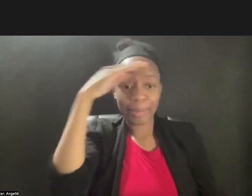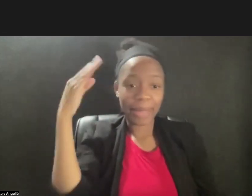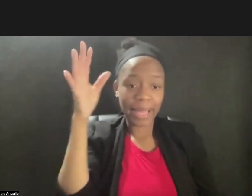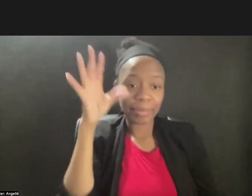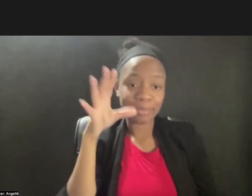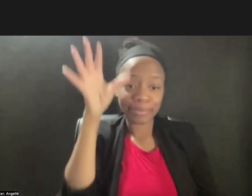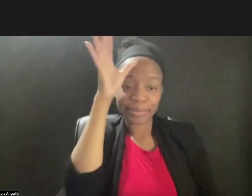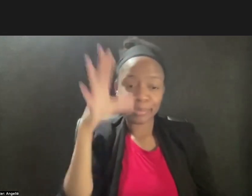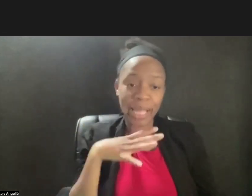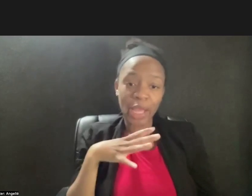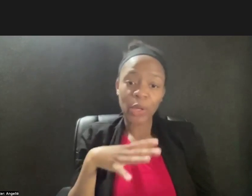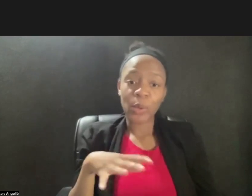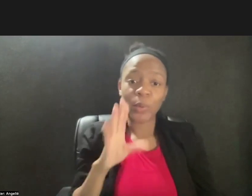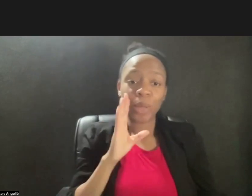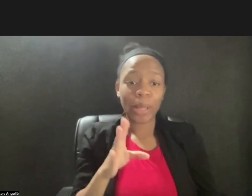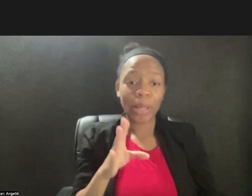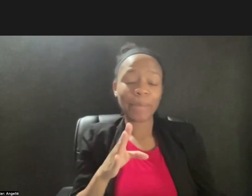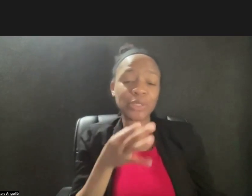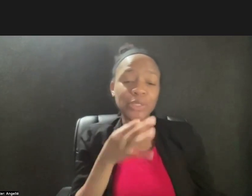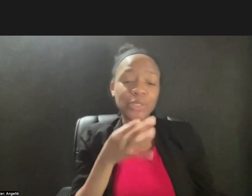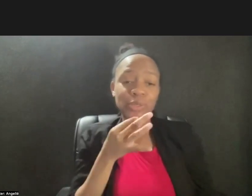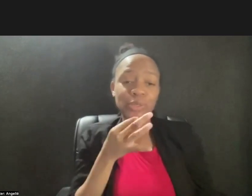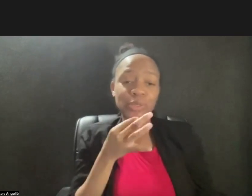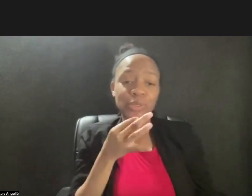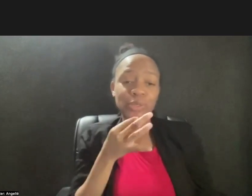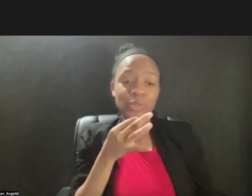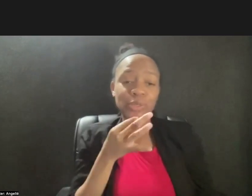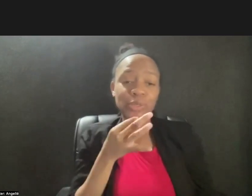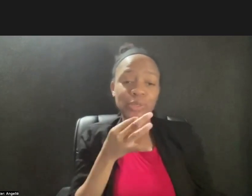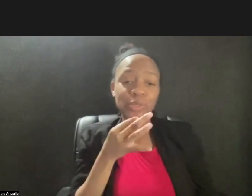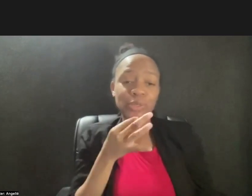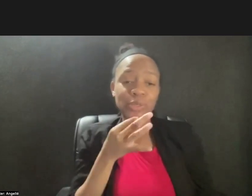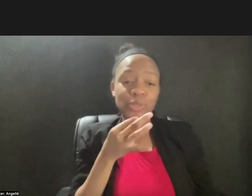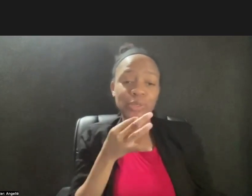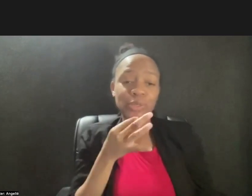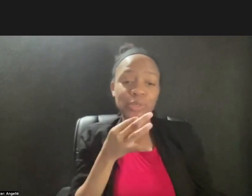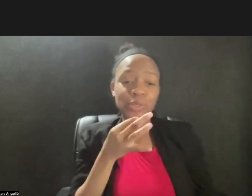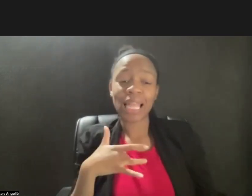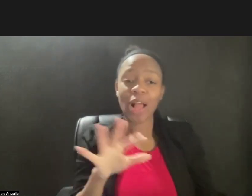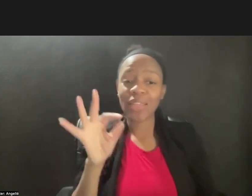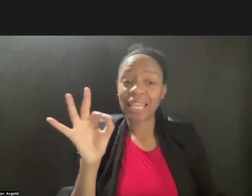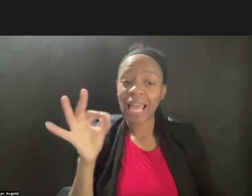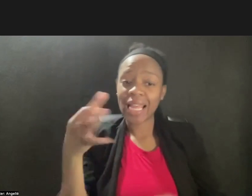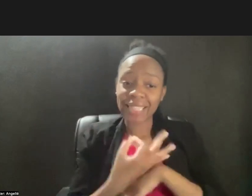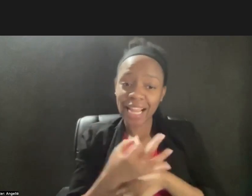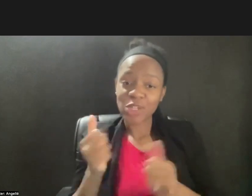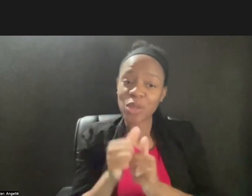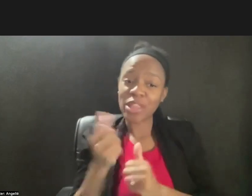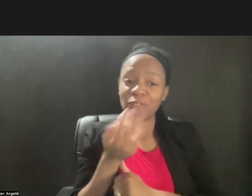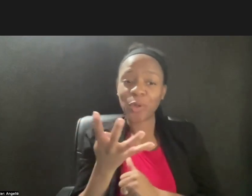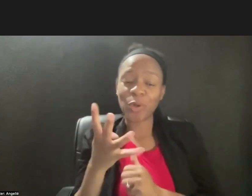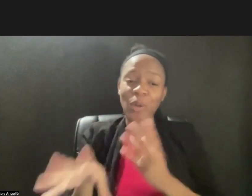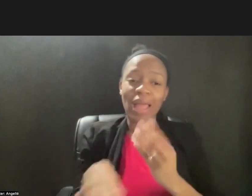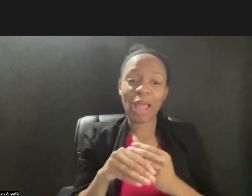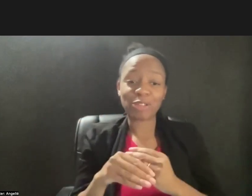is about to celebrate my 70th birthday in about 9 days with a few extra pounds around